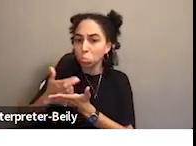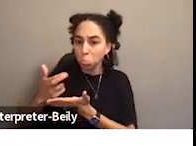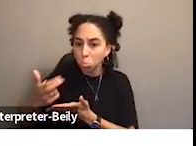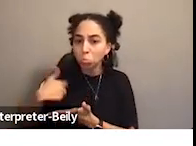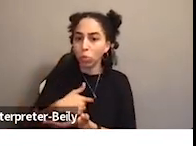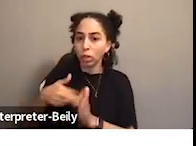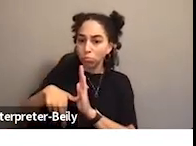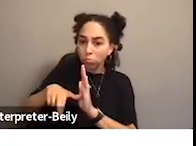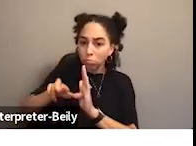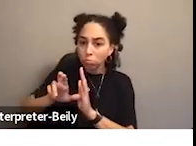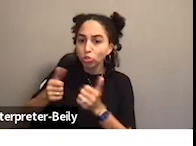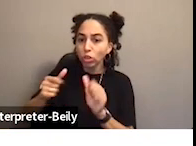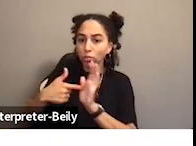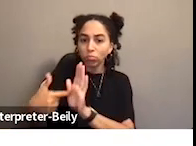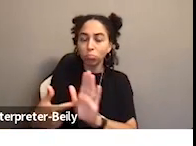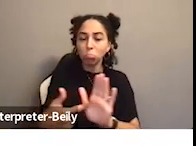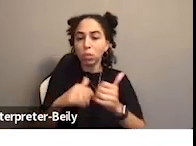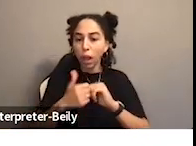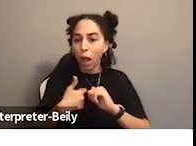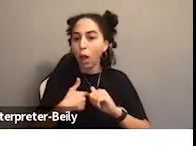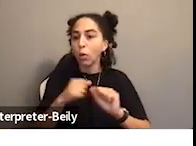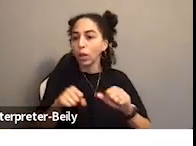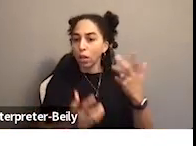people how it can fit into what's existing,